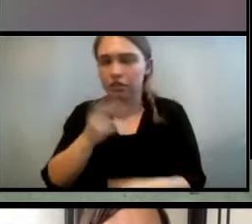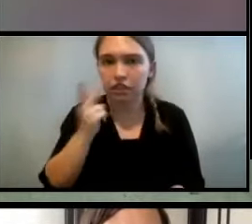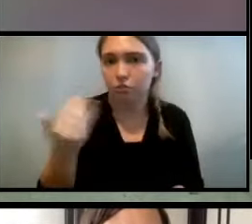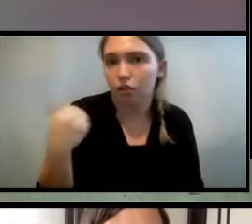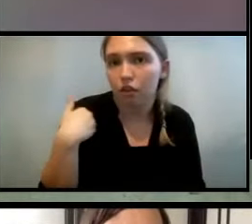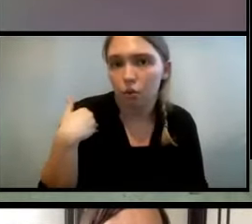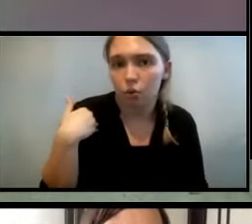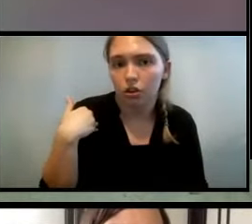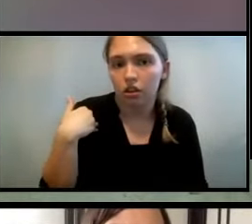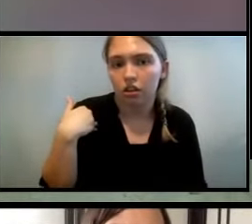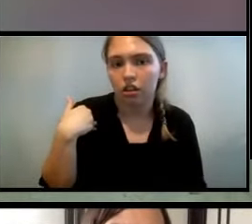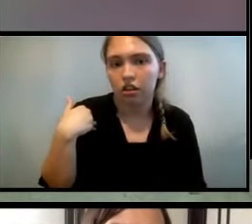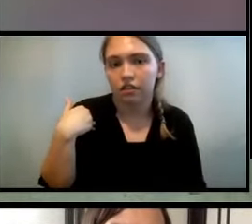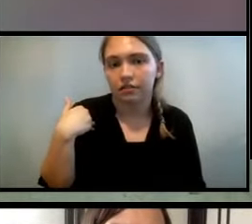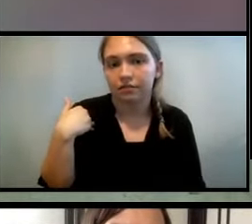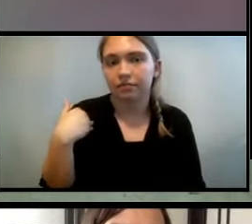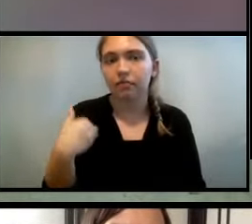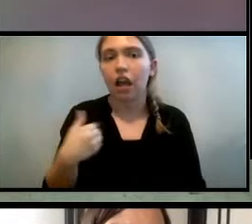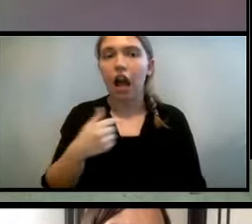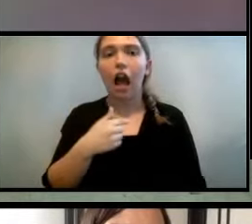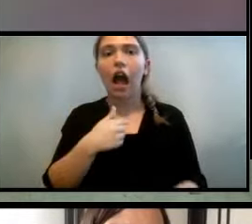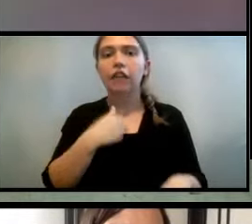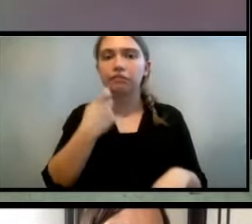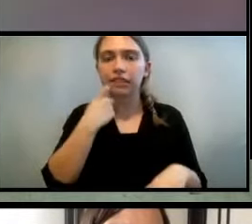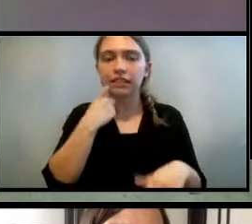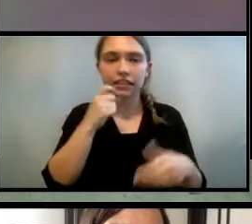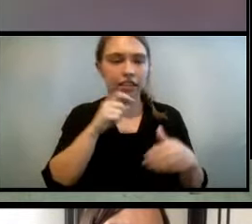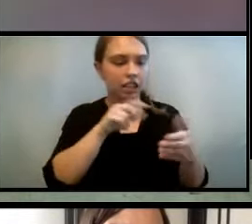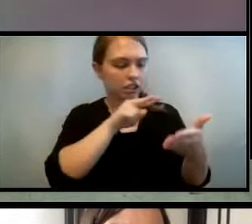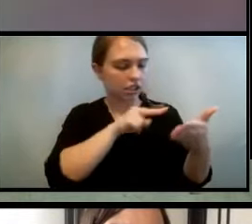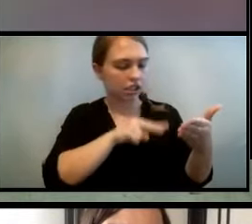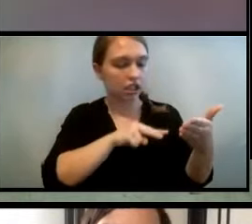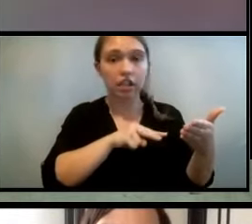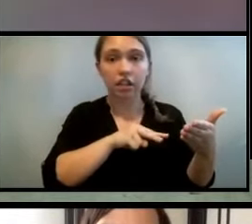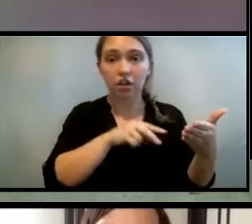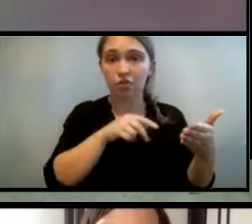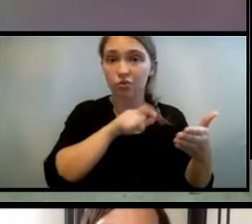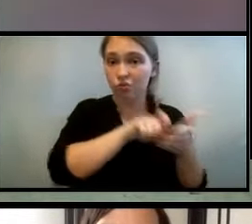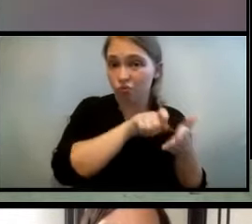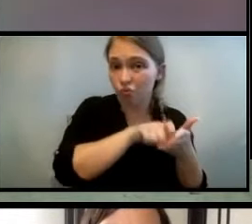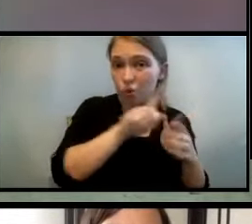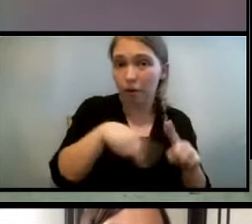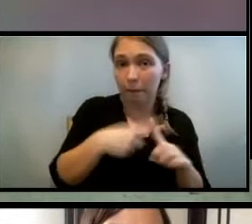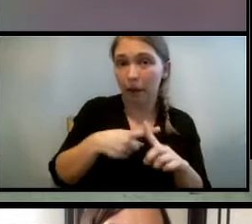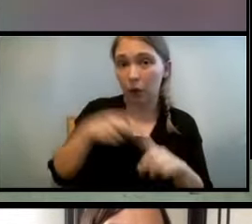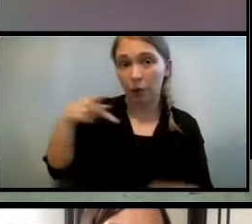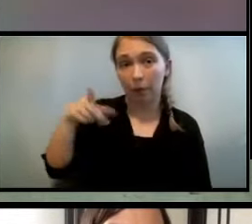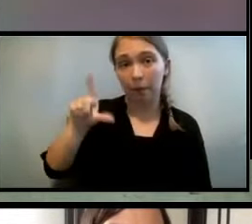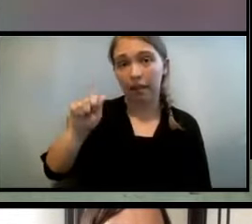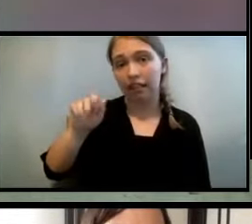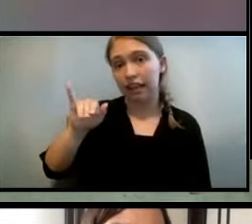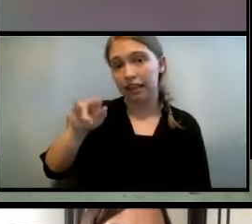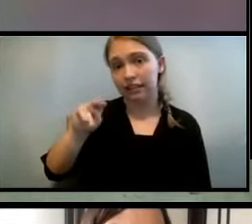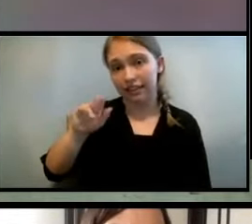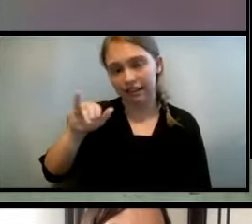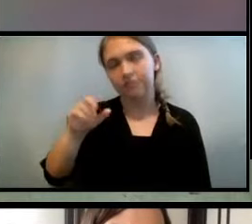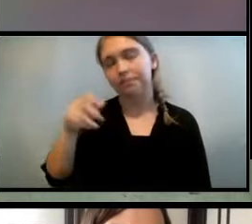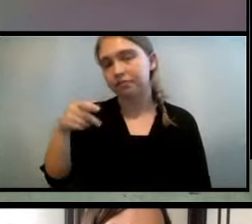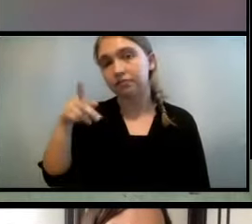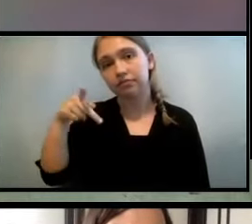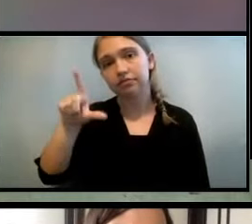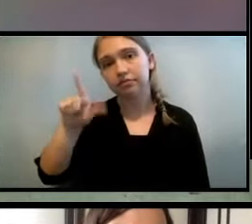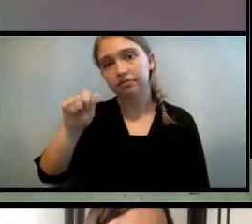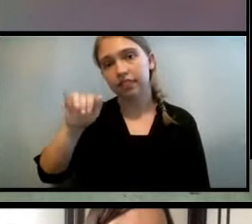roasted plantain, I have an editor writing to me and saying, you need to explain what plantain is. And I'm like, do I really? So I think there's still a